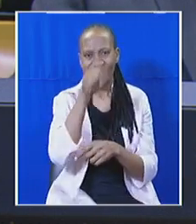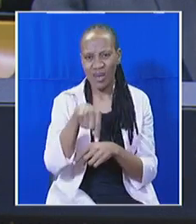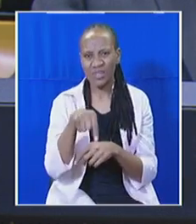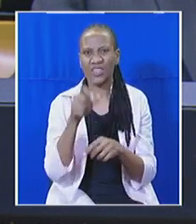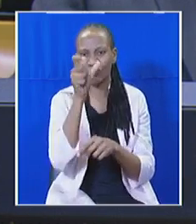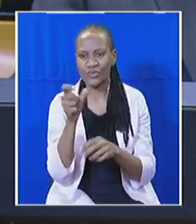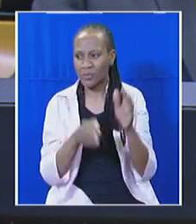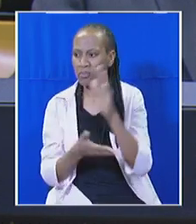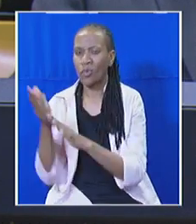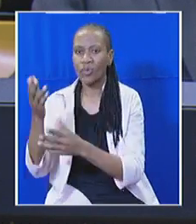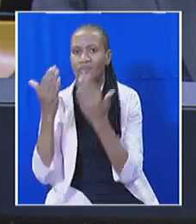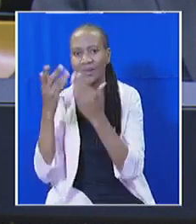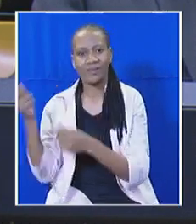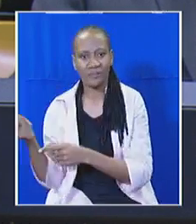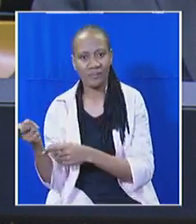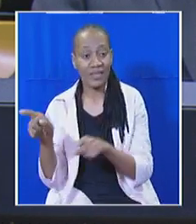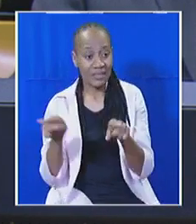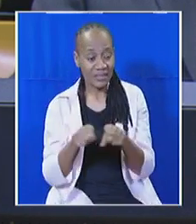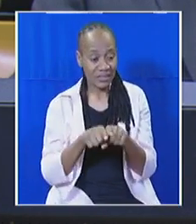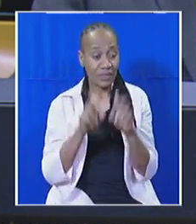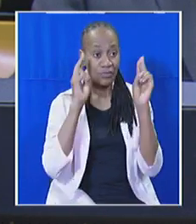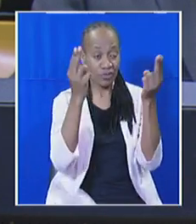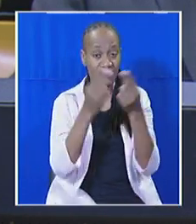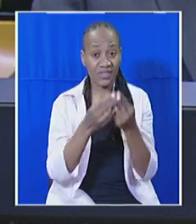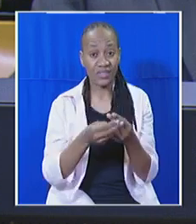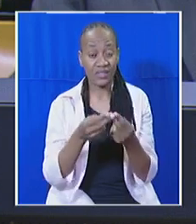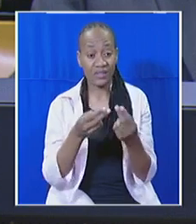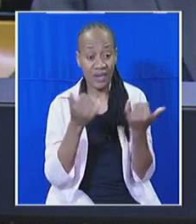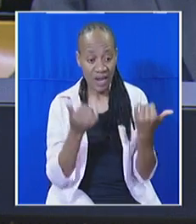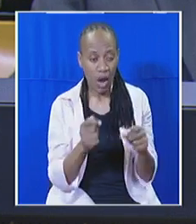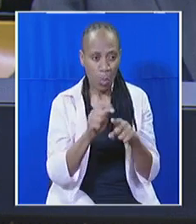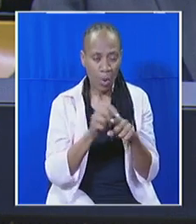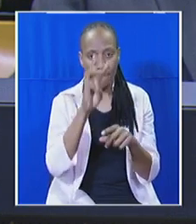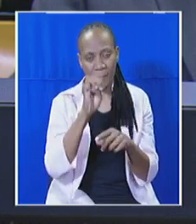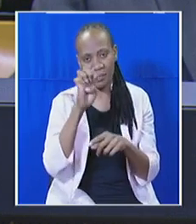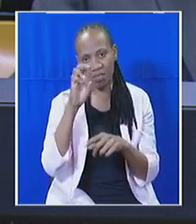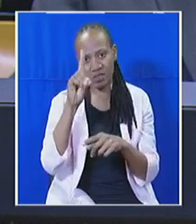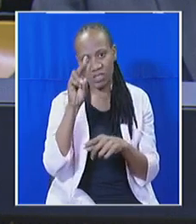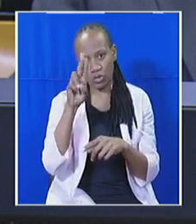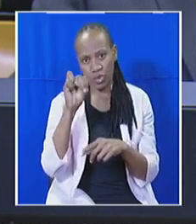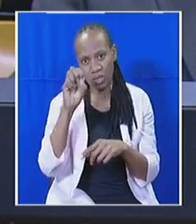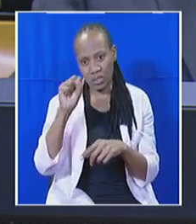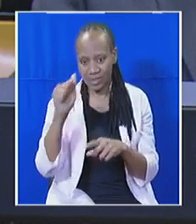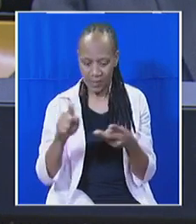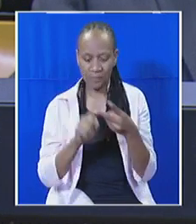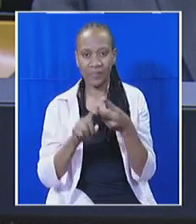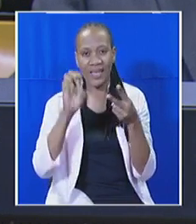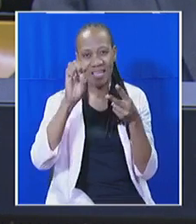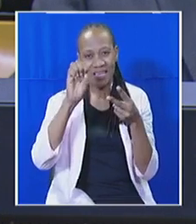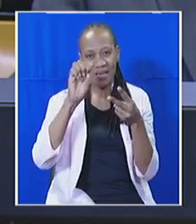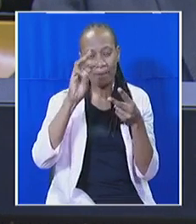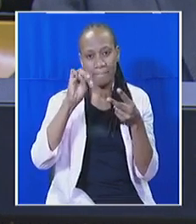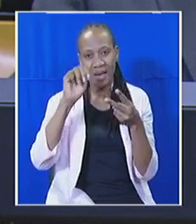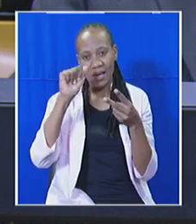to expand our medical school. We started with the demerger of Medunsa and the establishment of the Sefako Makhato